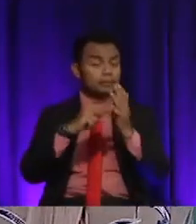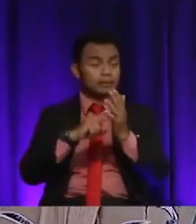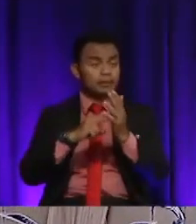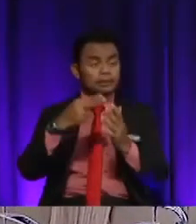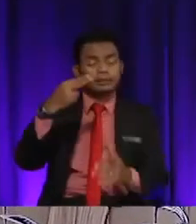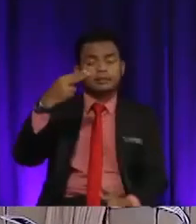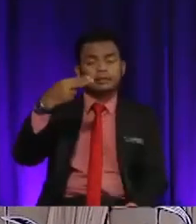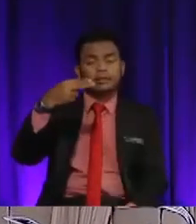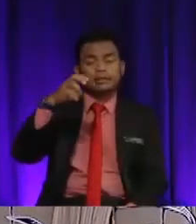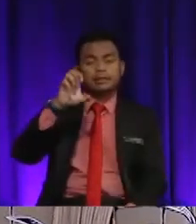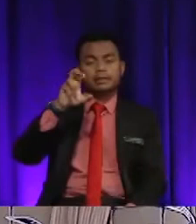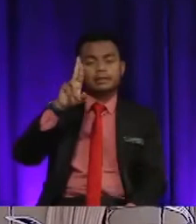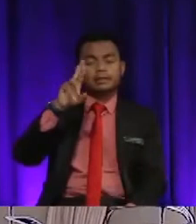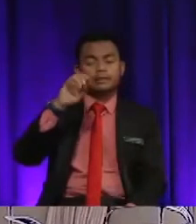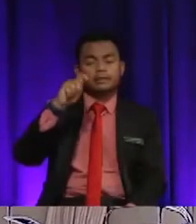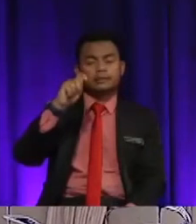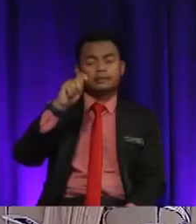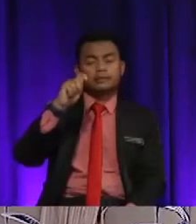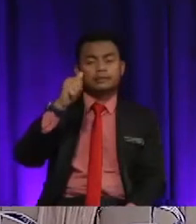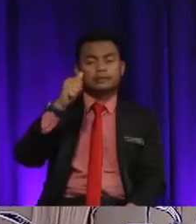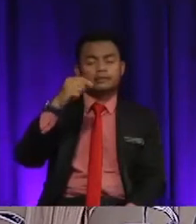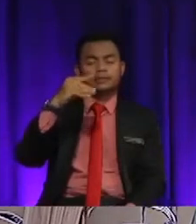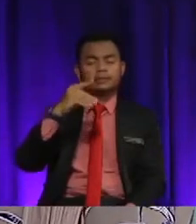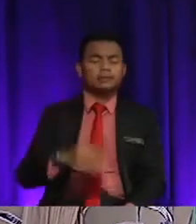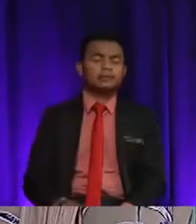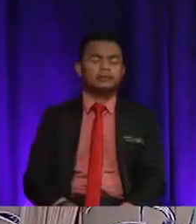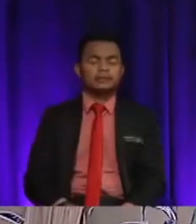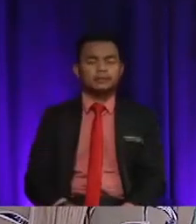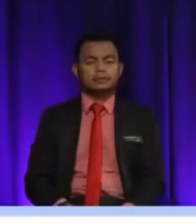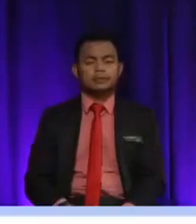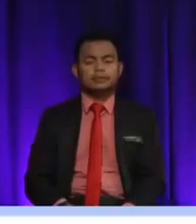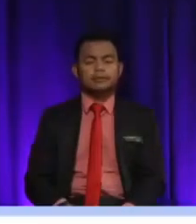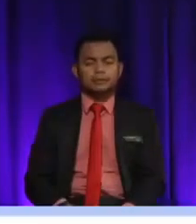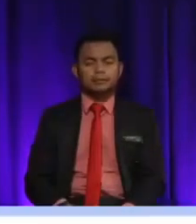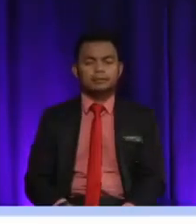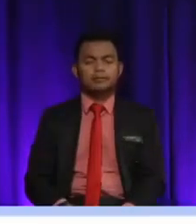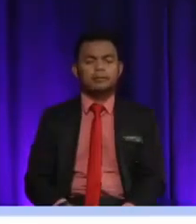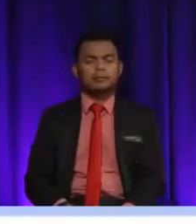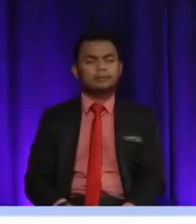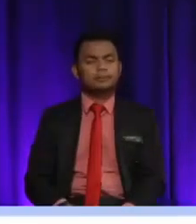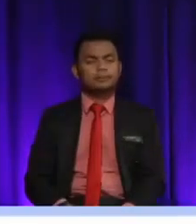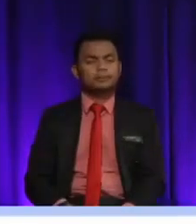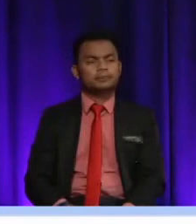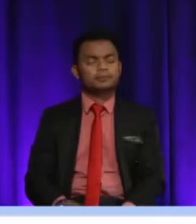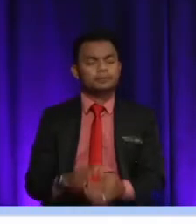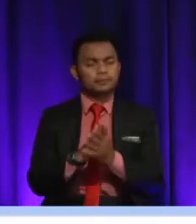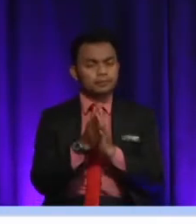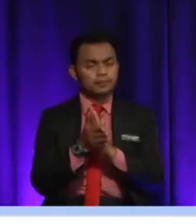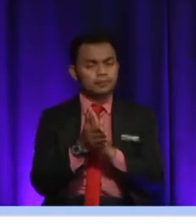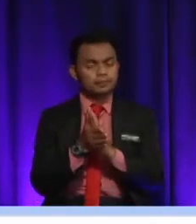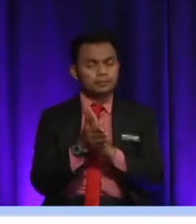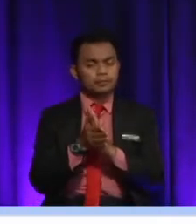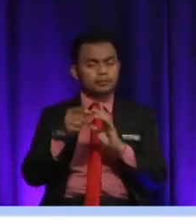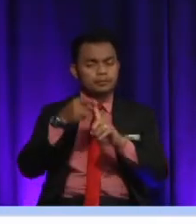has died. So it could be inherited money or inherited property or inherited wealth. So over at the bottom,